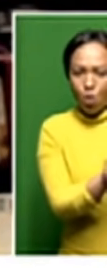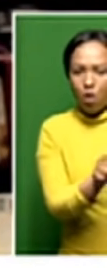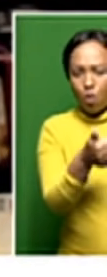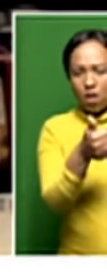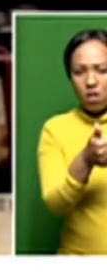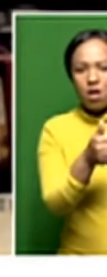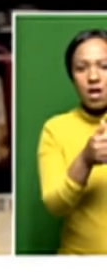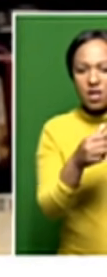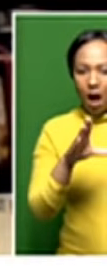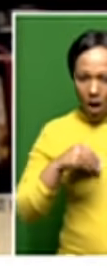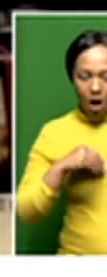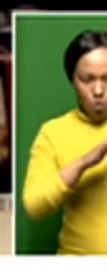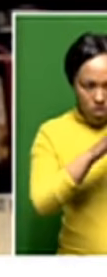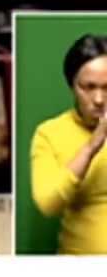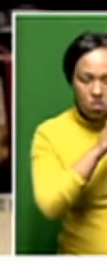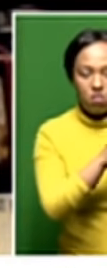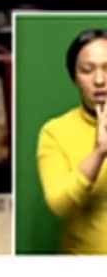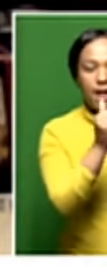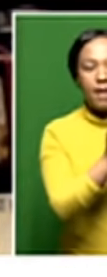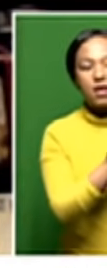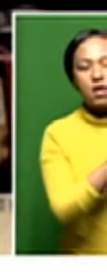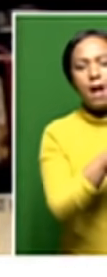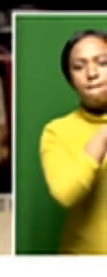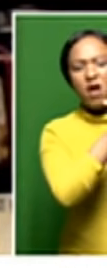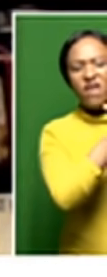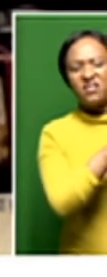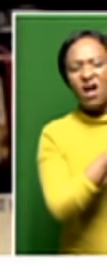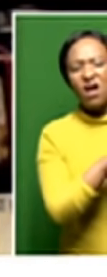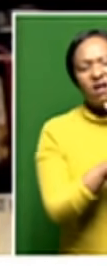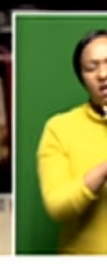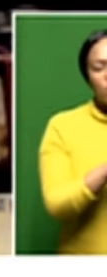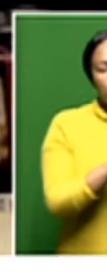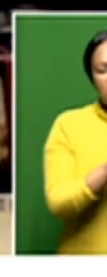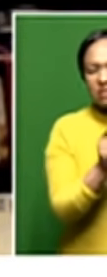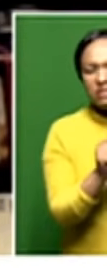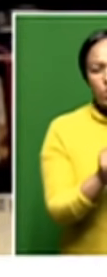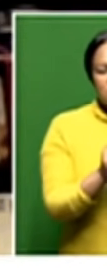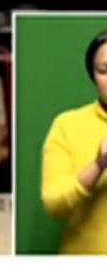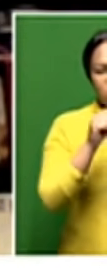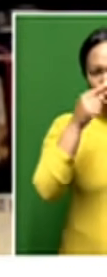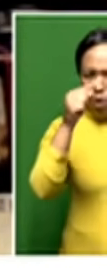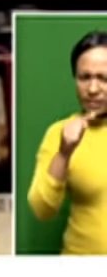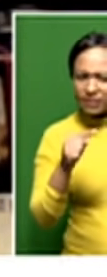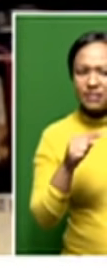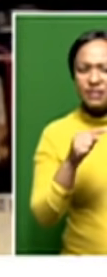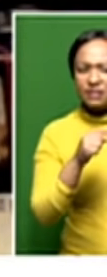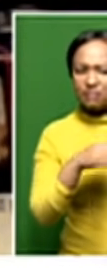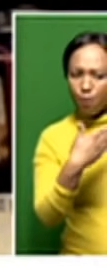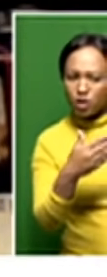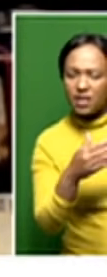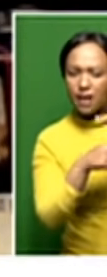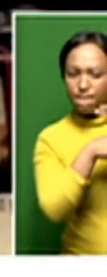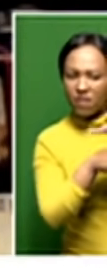to come into their manufacturing site to look at and see and audit their manufacturing processes.